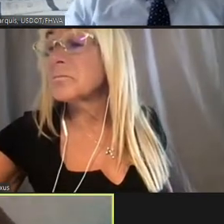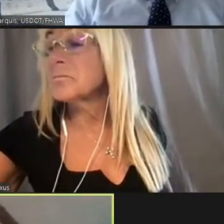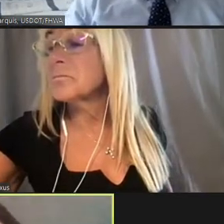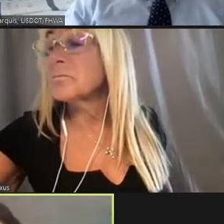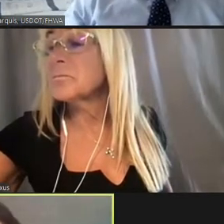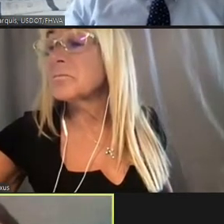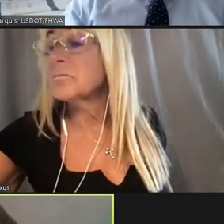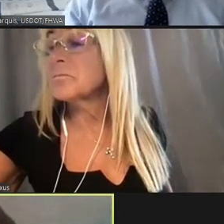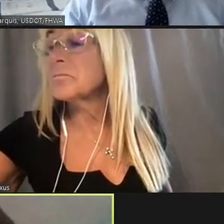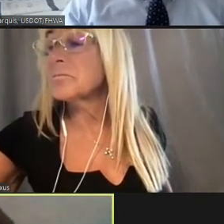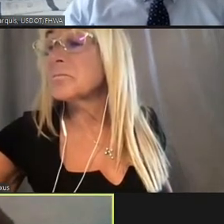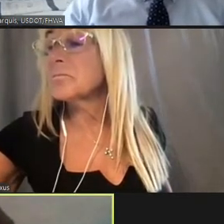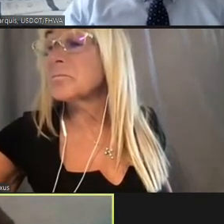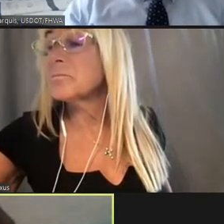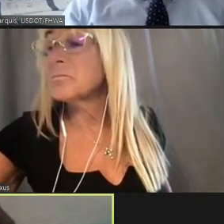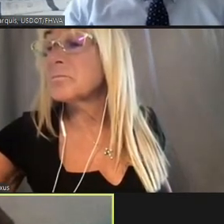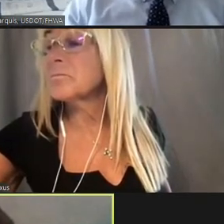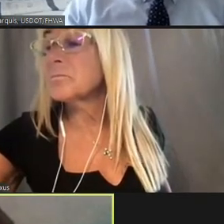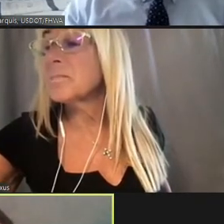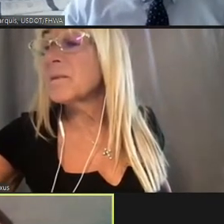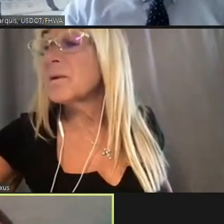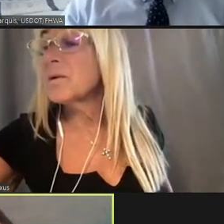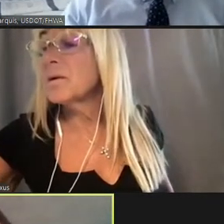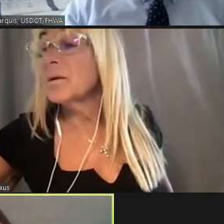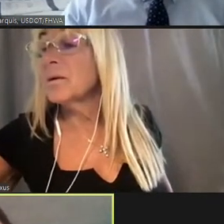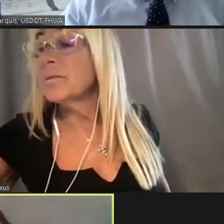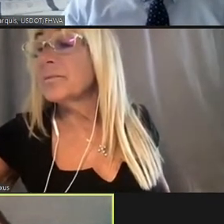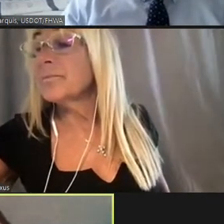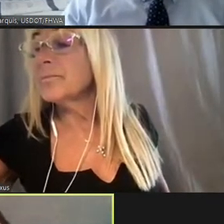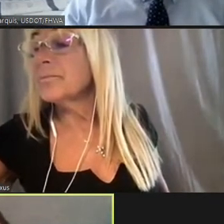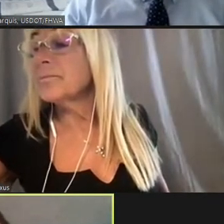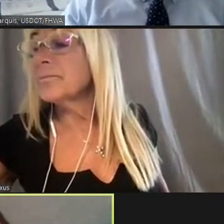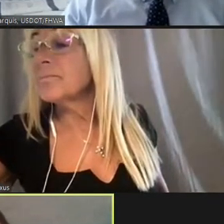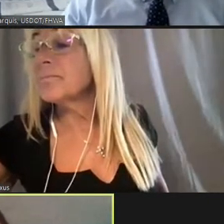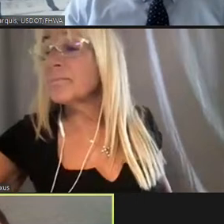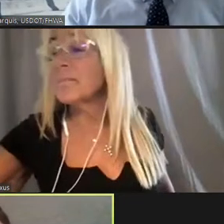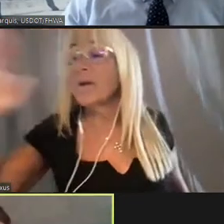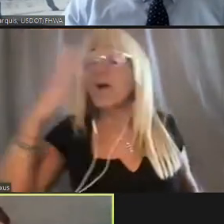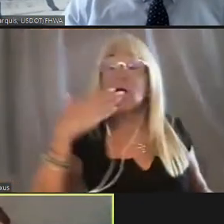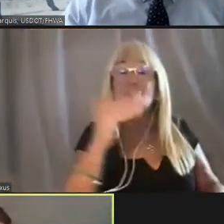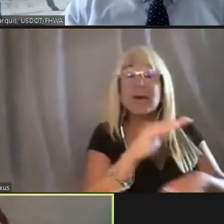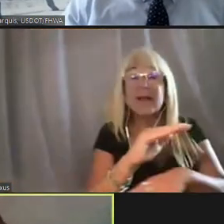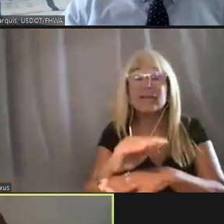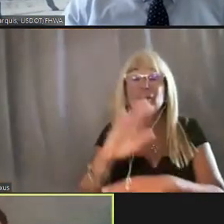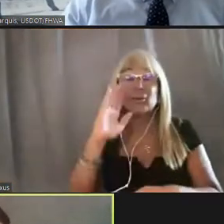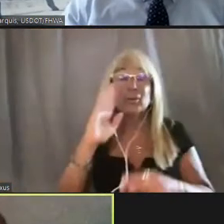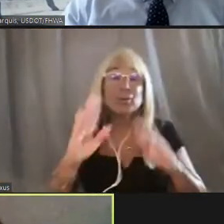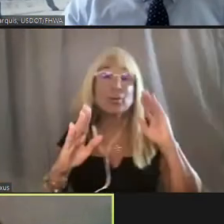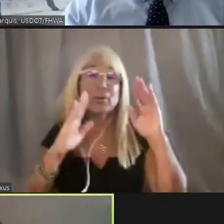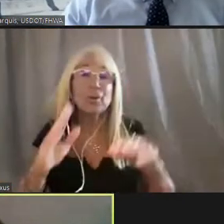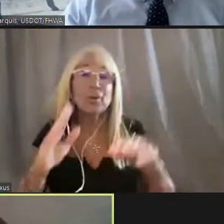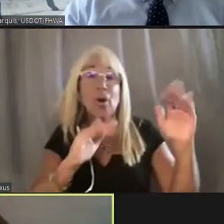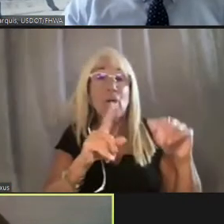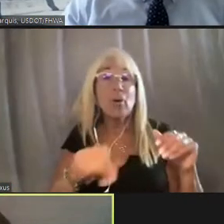hi can you hear me yes we can great uh good afternoon everyone I hope you're all doing well it's only been what